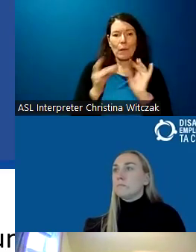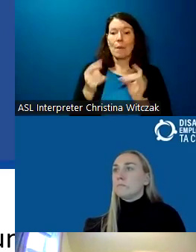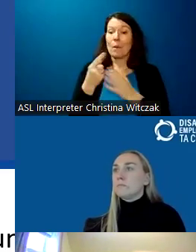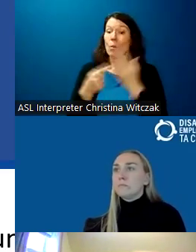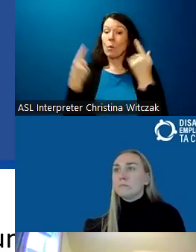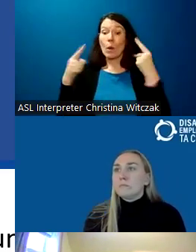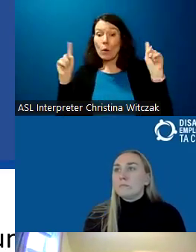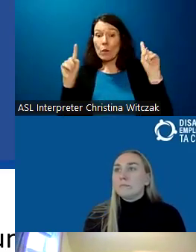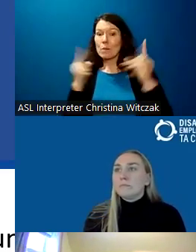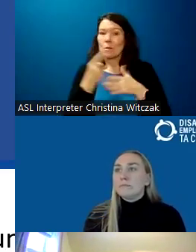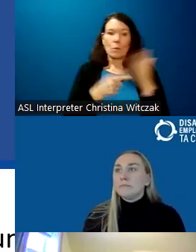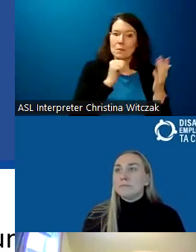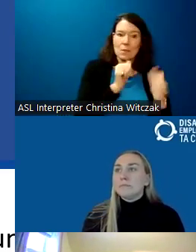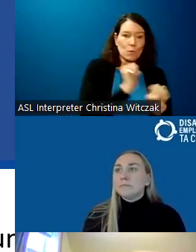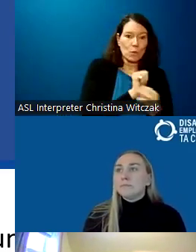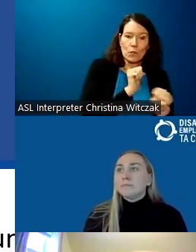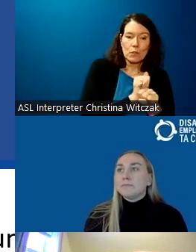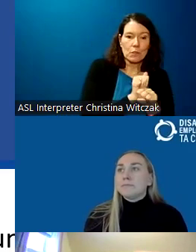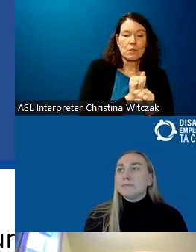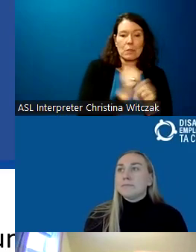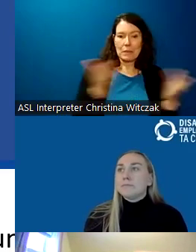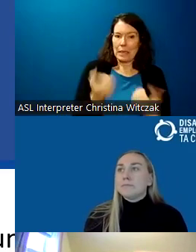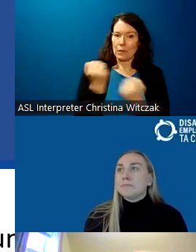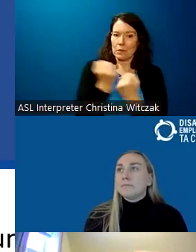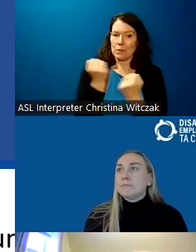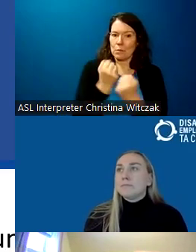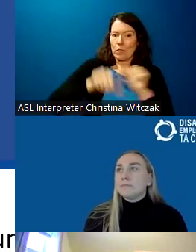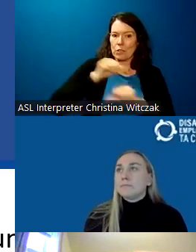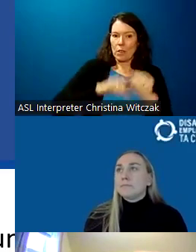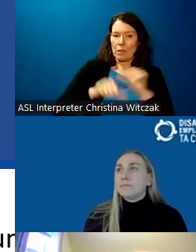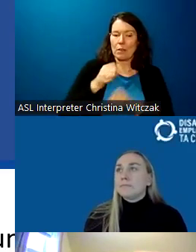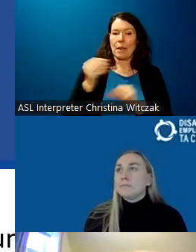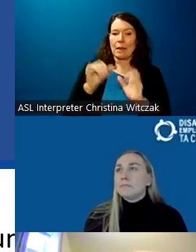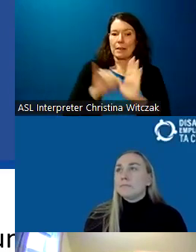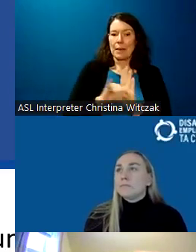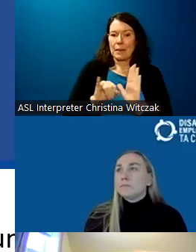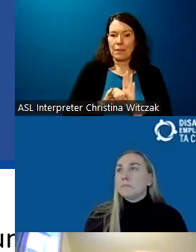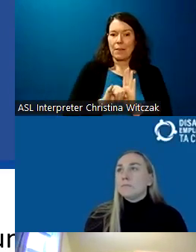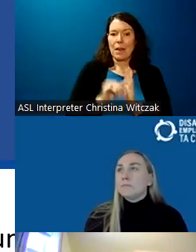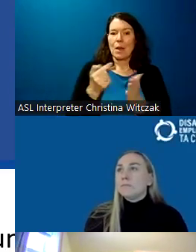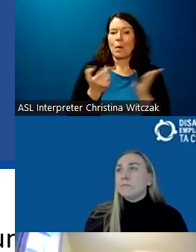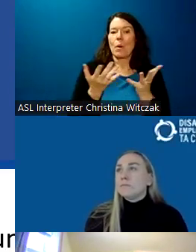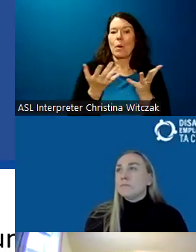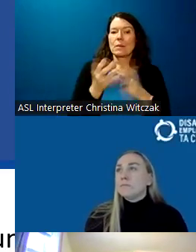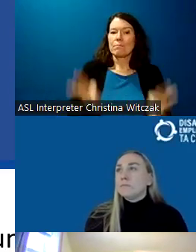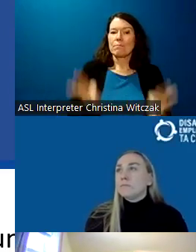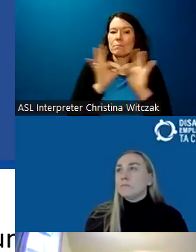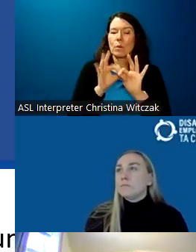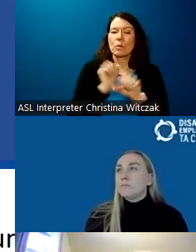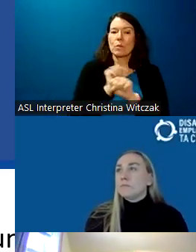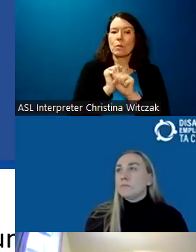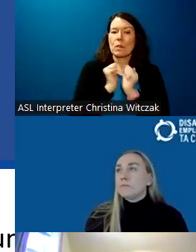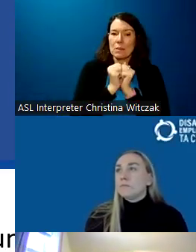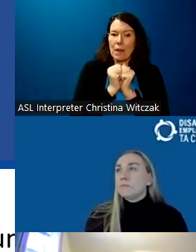you, what isn't working, and we're here to support each other and identify manners to not only work together, but